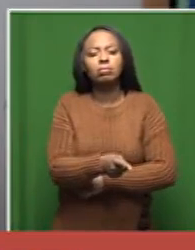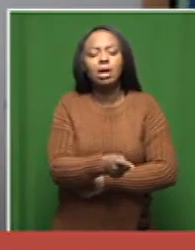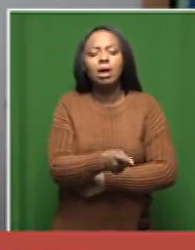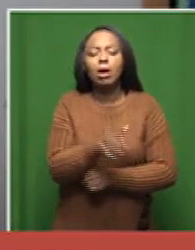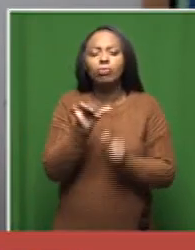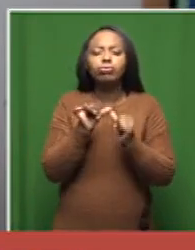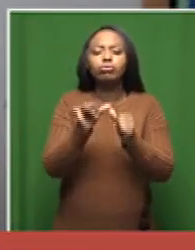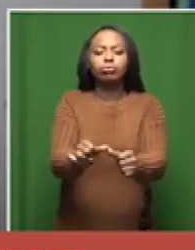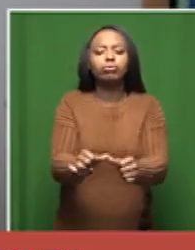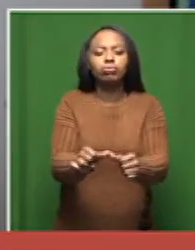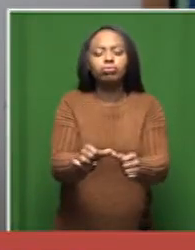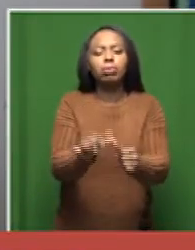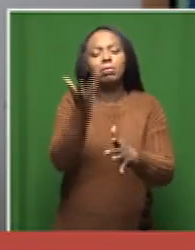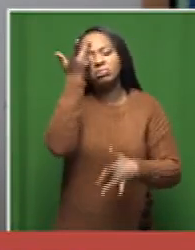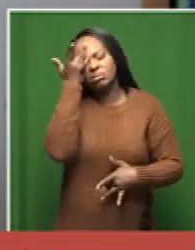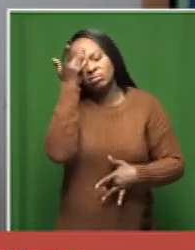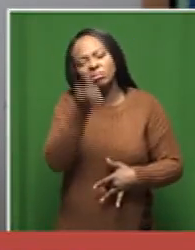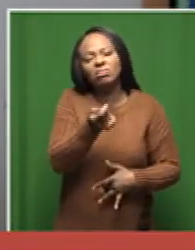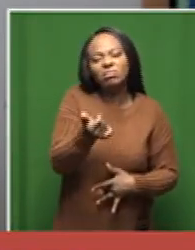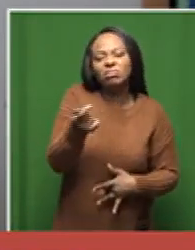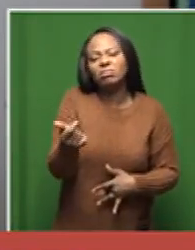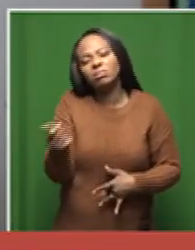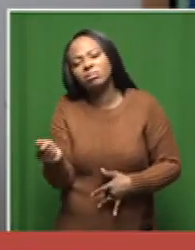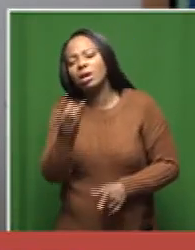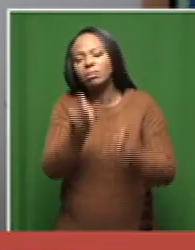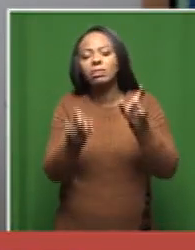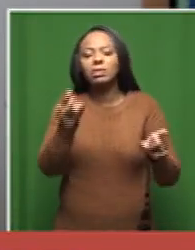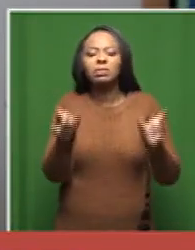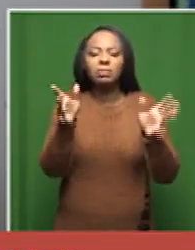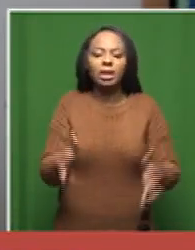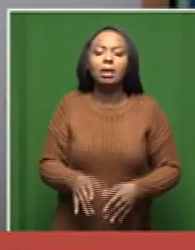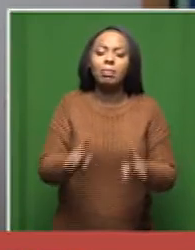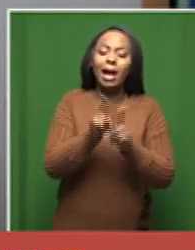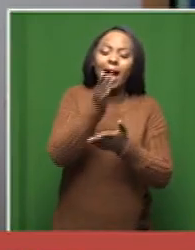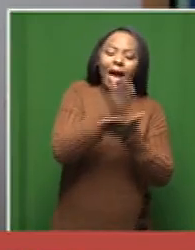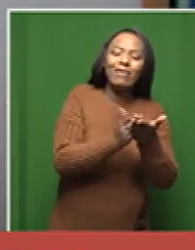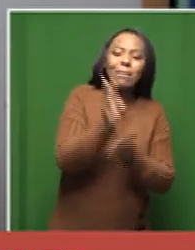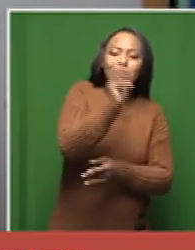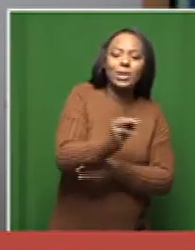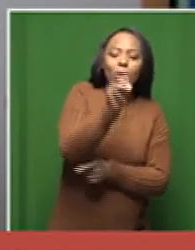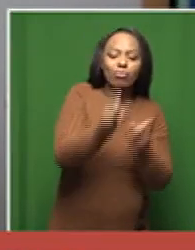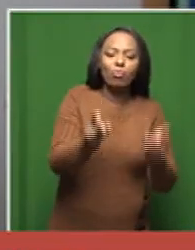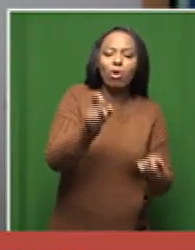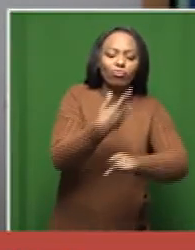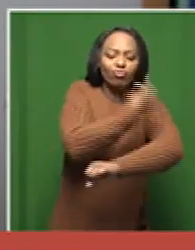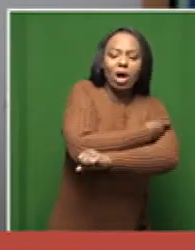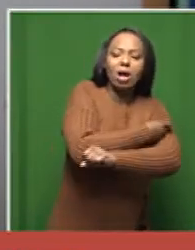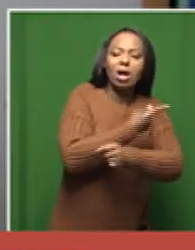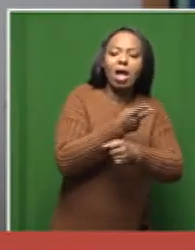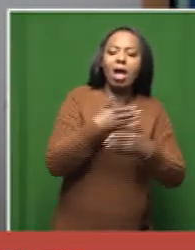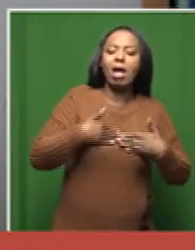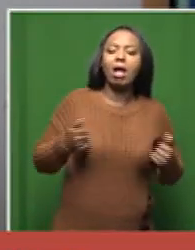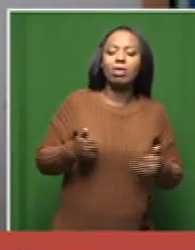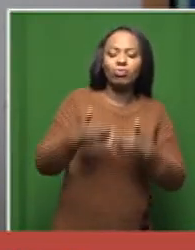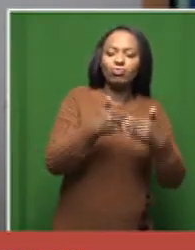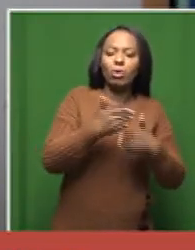infections. But that has been a very small number. Of the 500,000 people that have already been vaccinated for the healthcare workers, this is